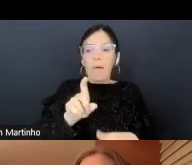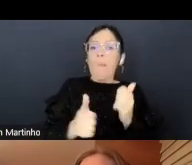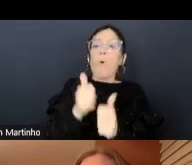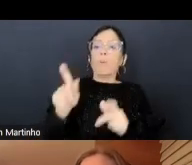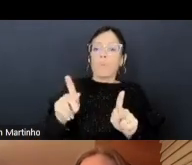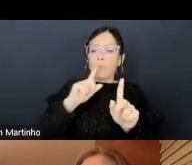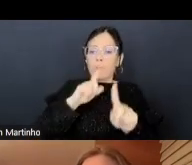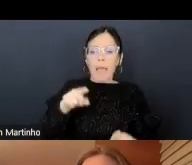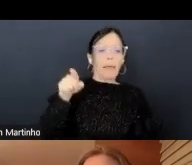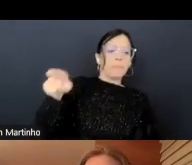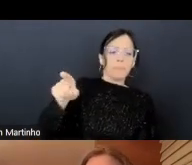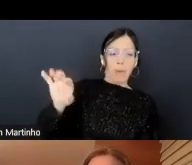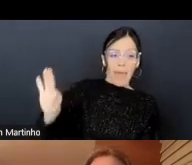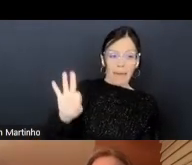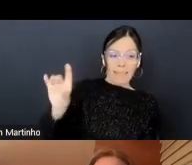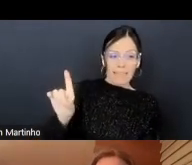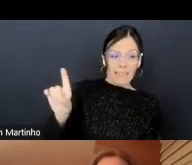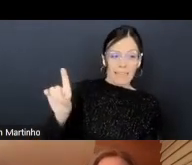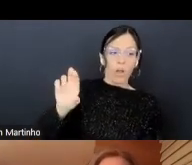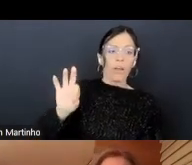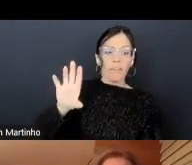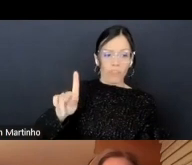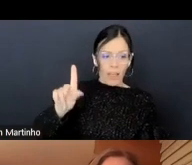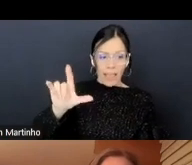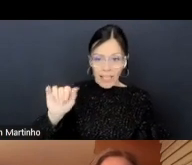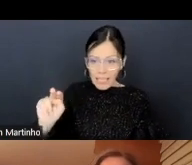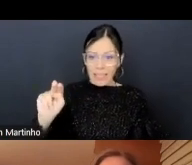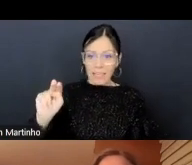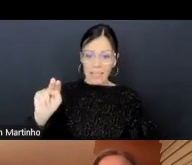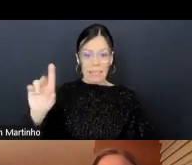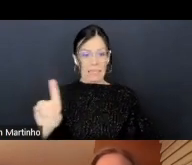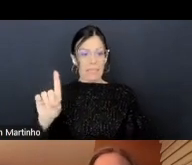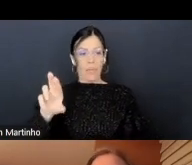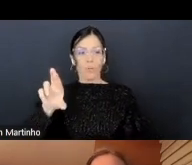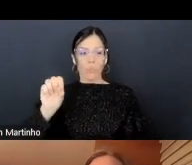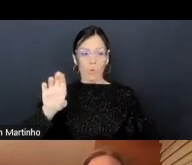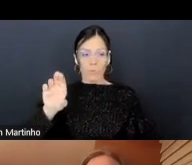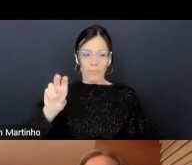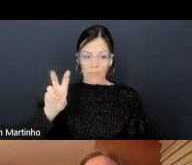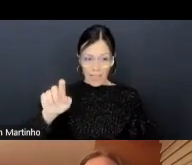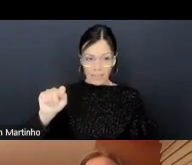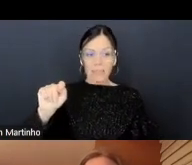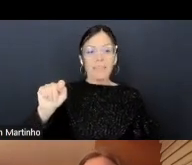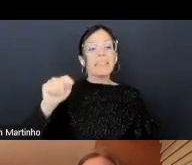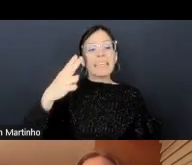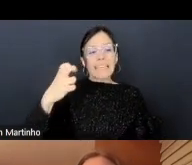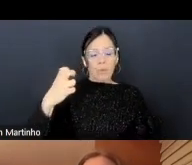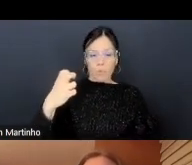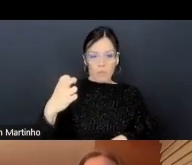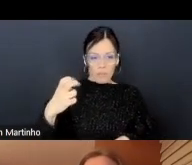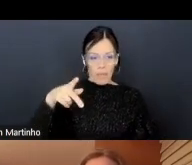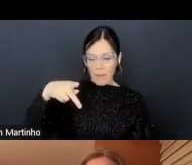would point to fdr franklin delano roosevelt roosevelt who was paralyzed from the waist down um